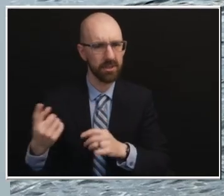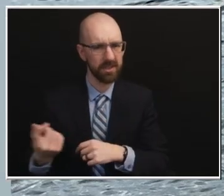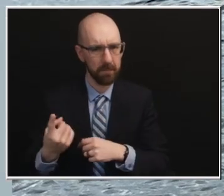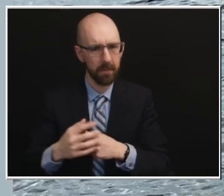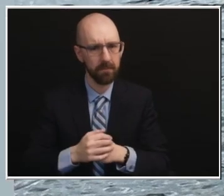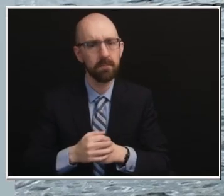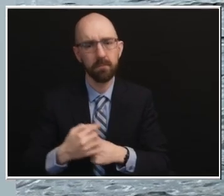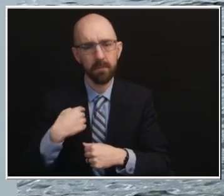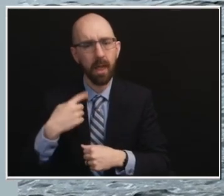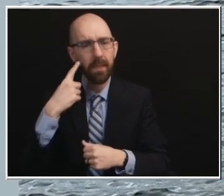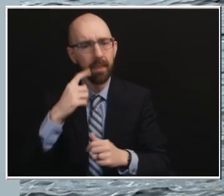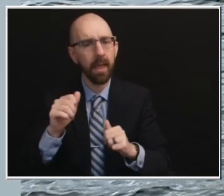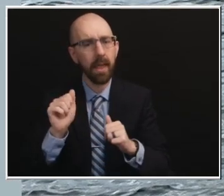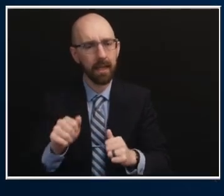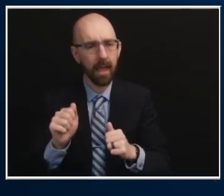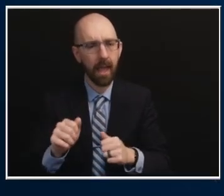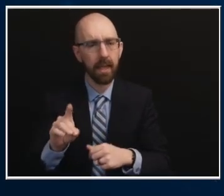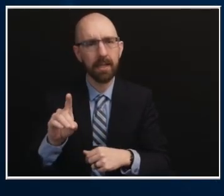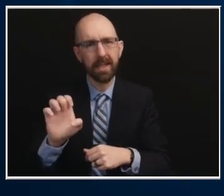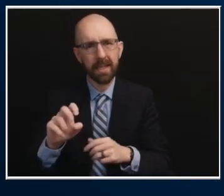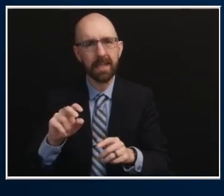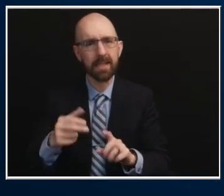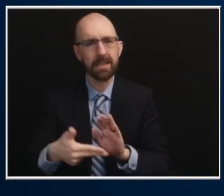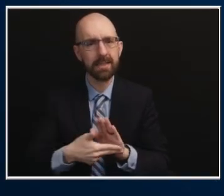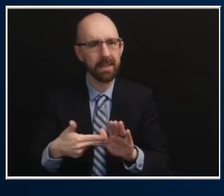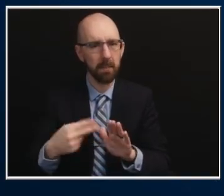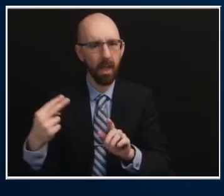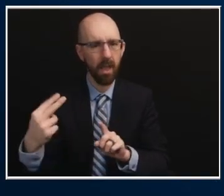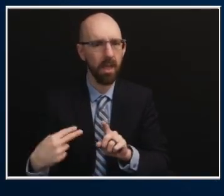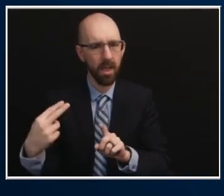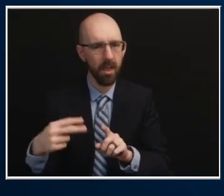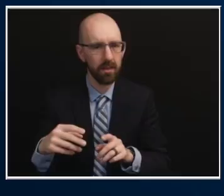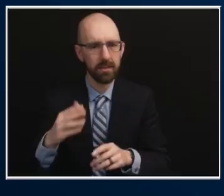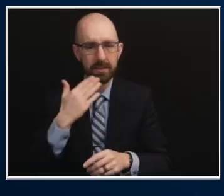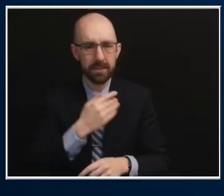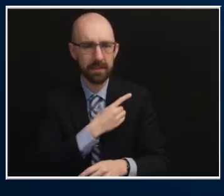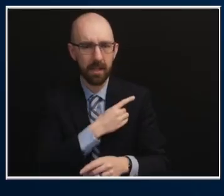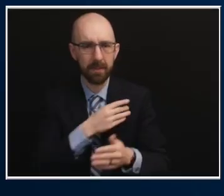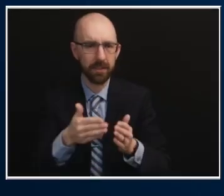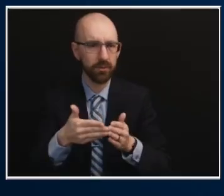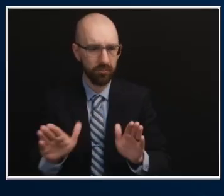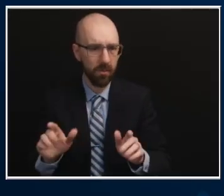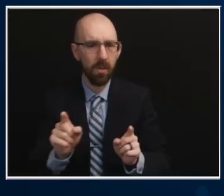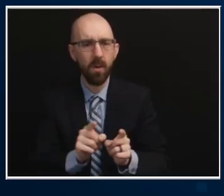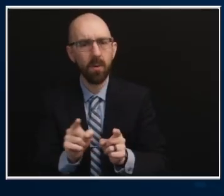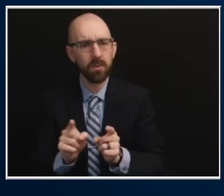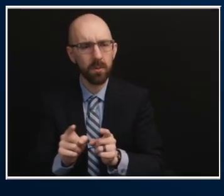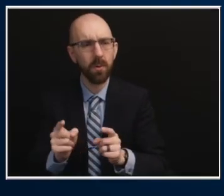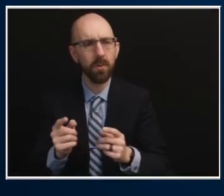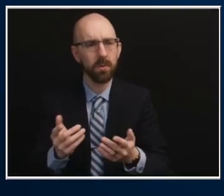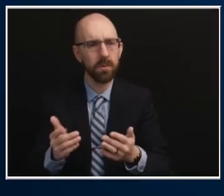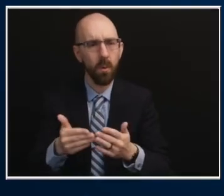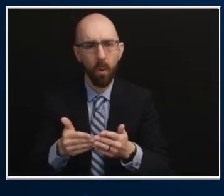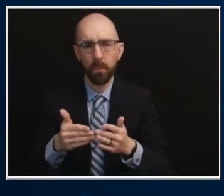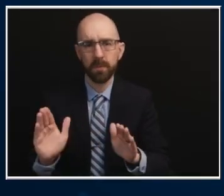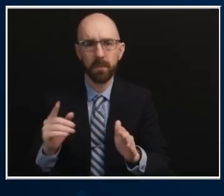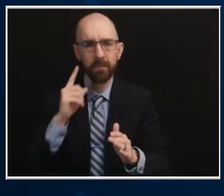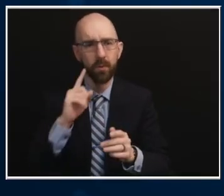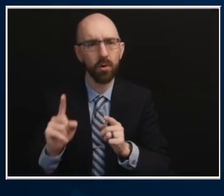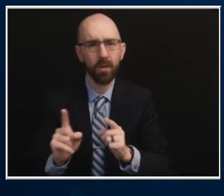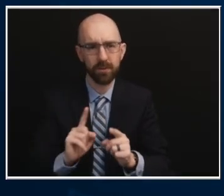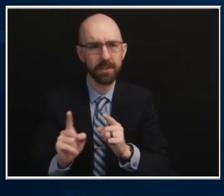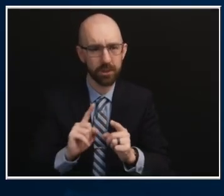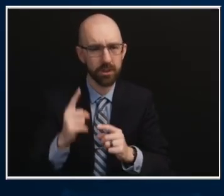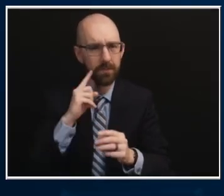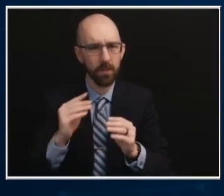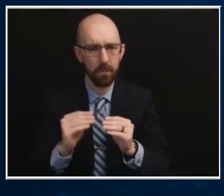it can destigmatize diabetes as a whole, as well as it opens it up for conversation for more people